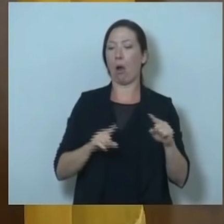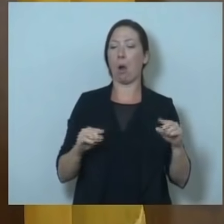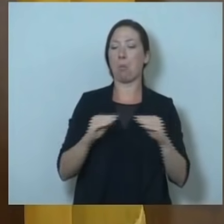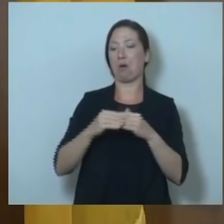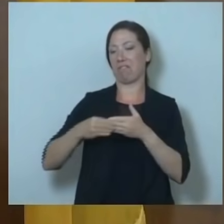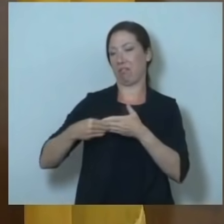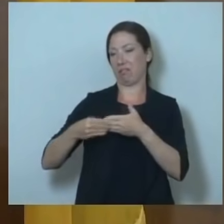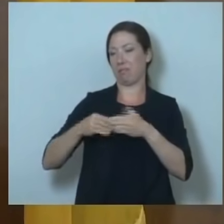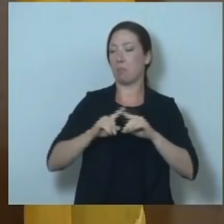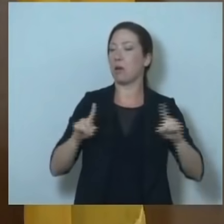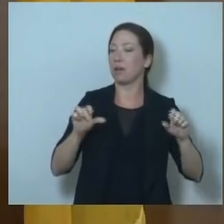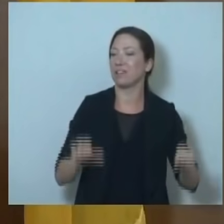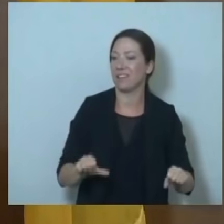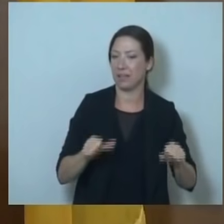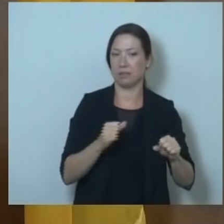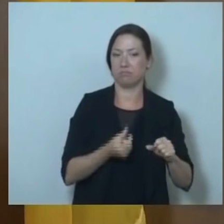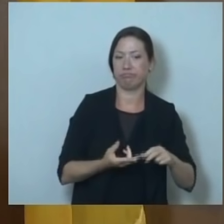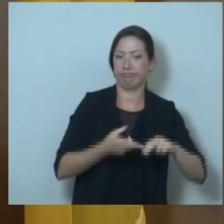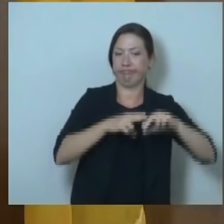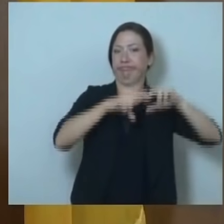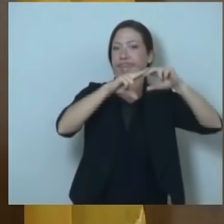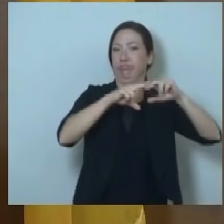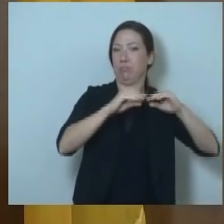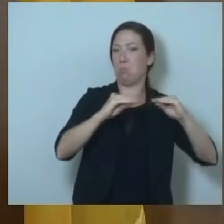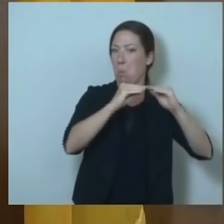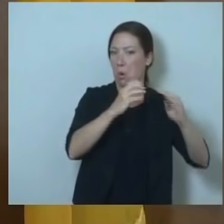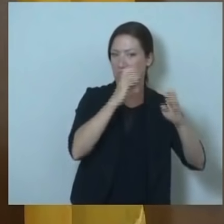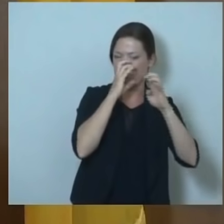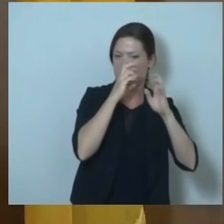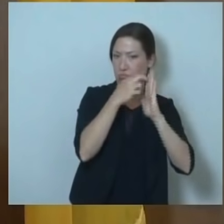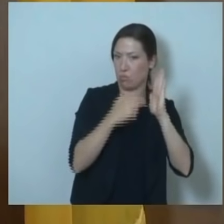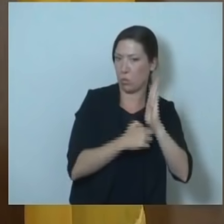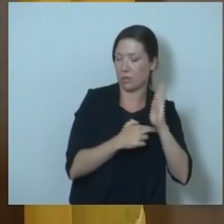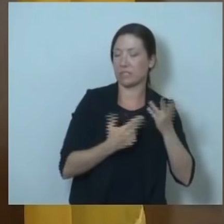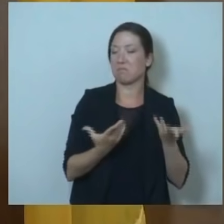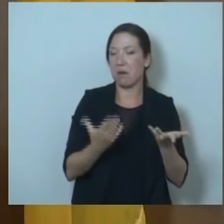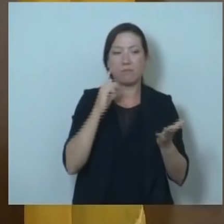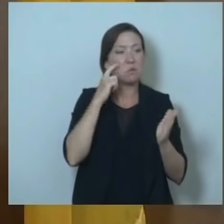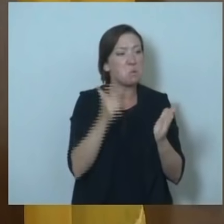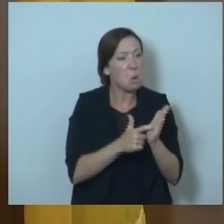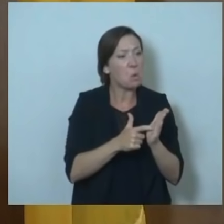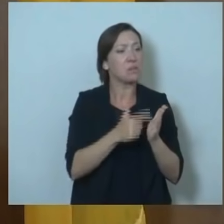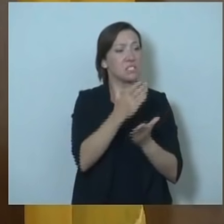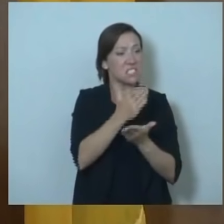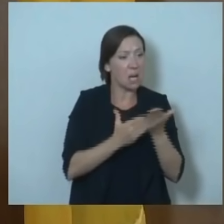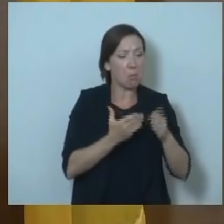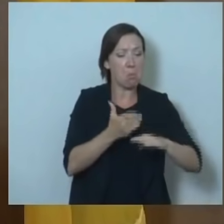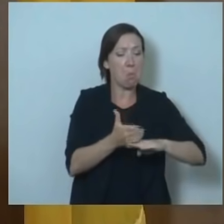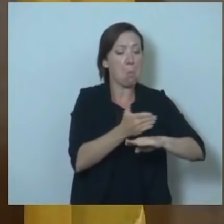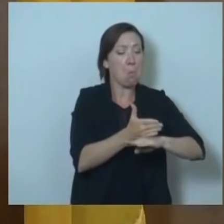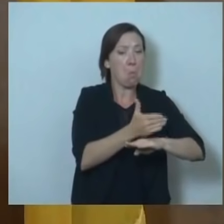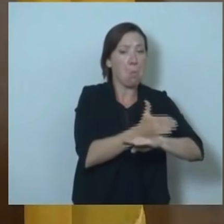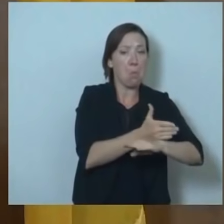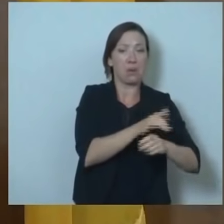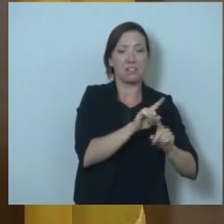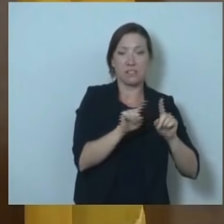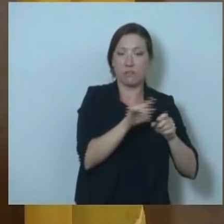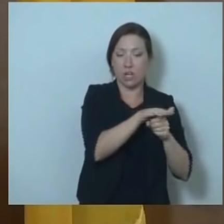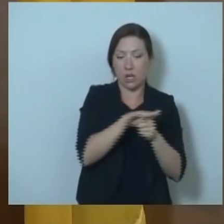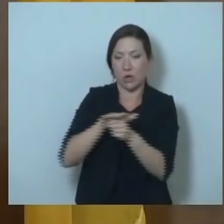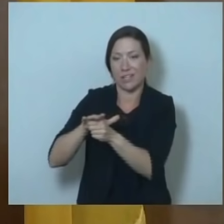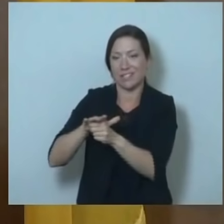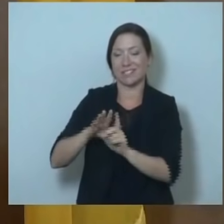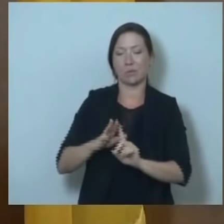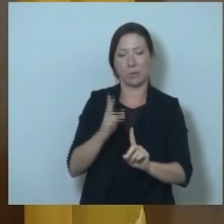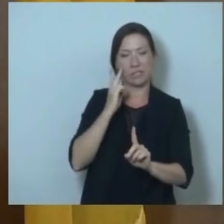because while there's been some improvements, and I think part of that has been not only recent strategies, well, we'll continue to see data over